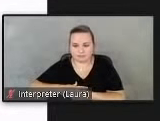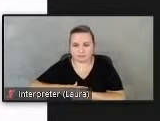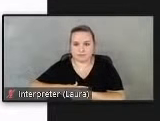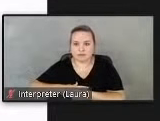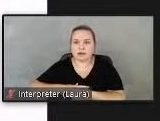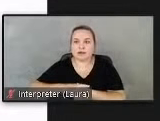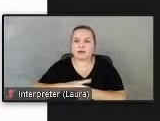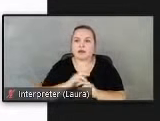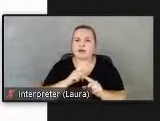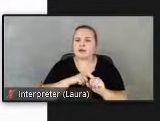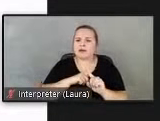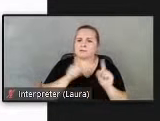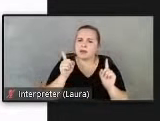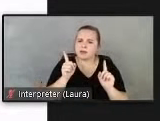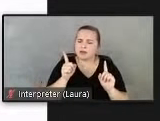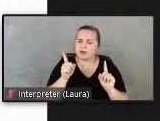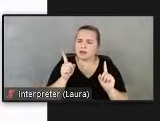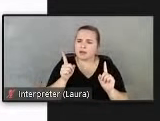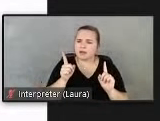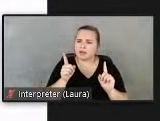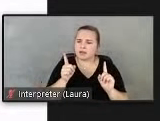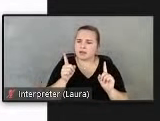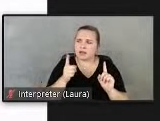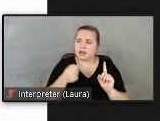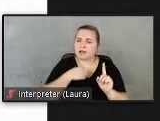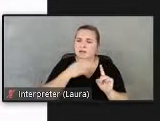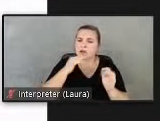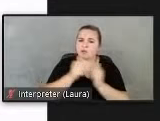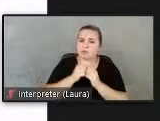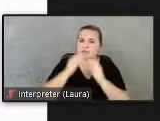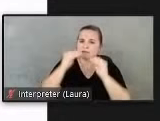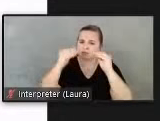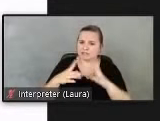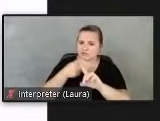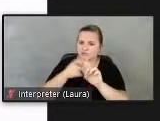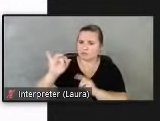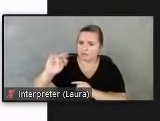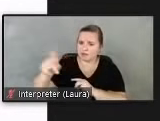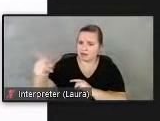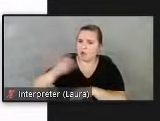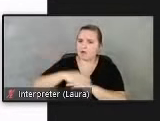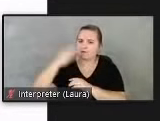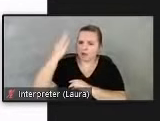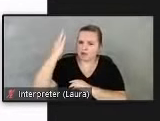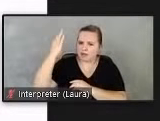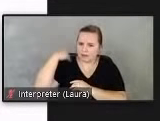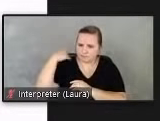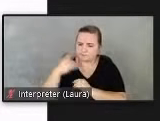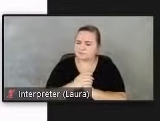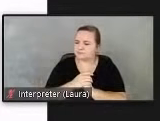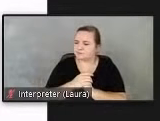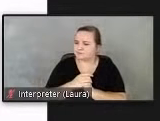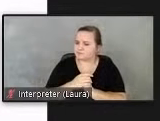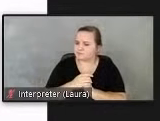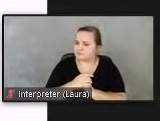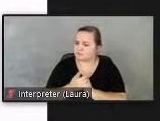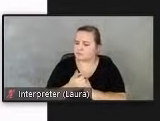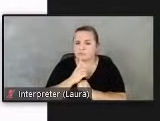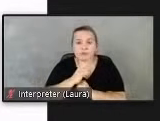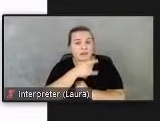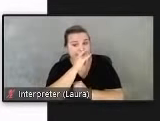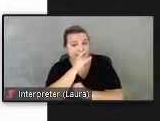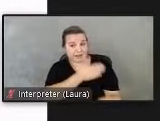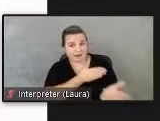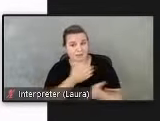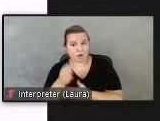But I remember, like, I talked to a teacher in Indiana last Friday. I do a lot of work in Indiana. The teacher on Friday said the kid brought in